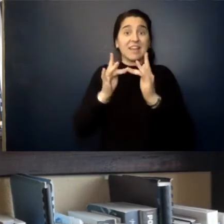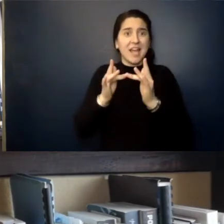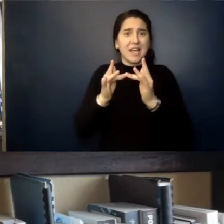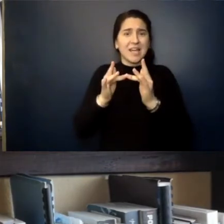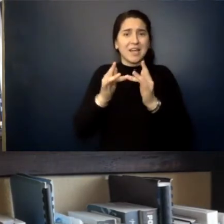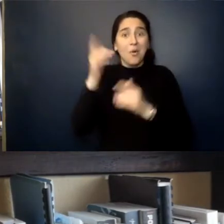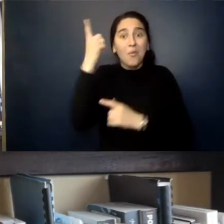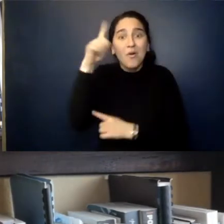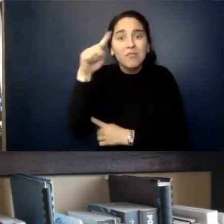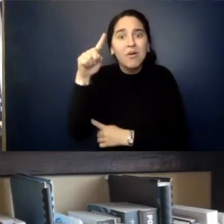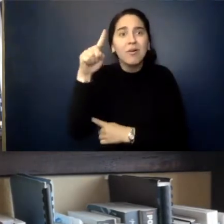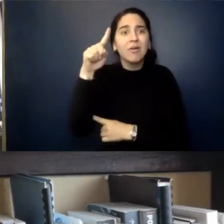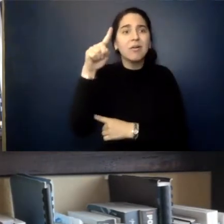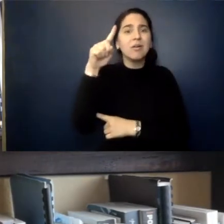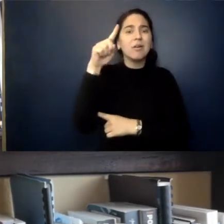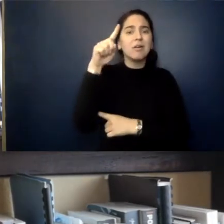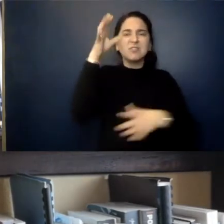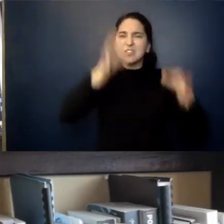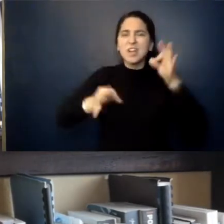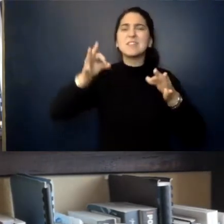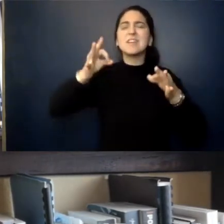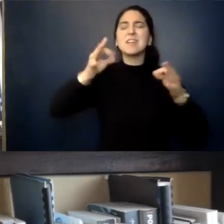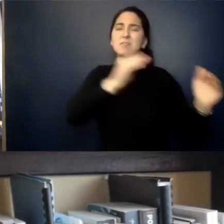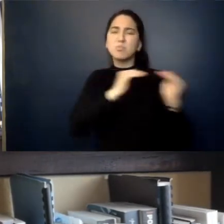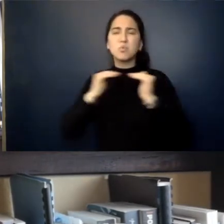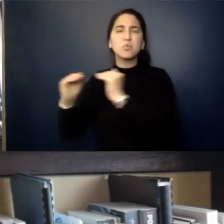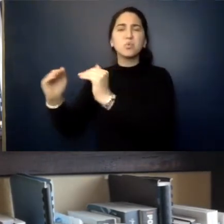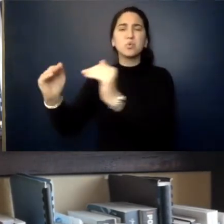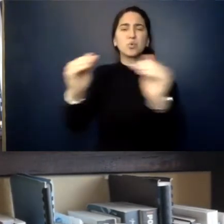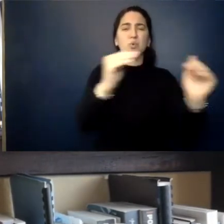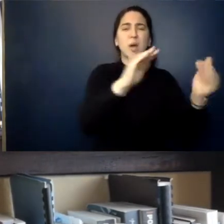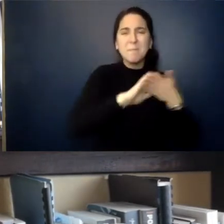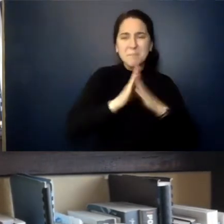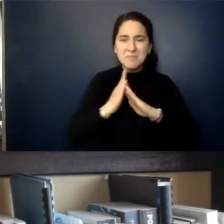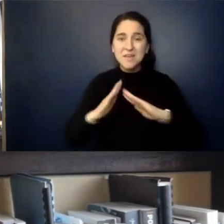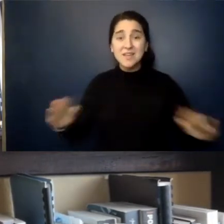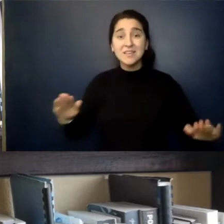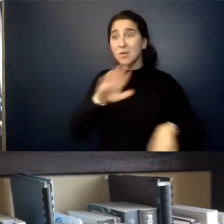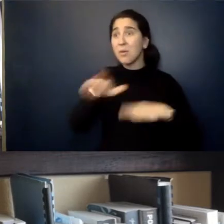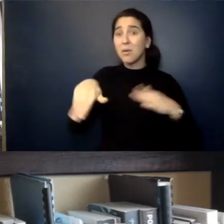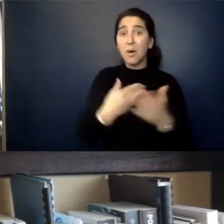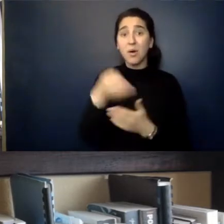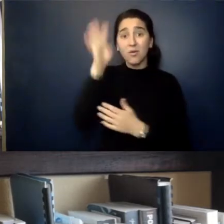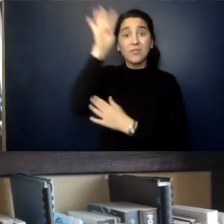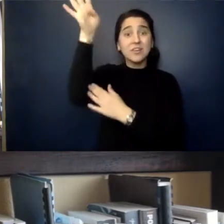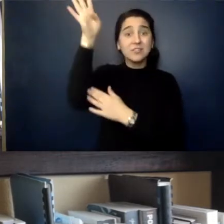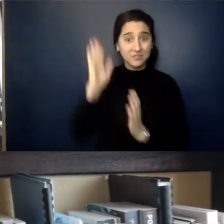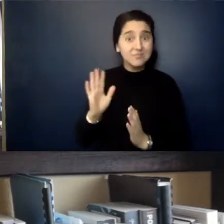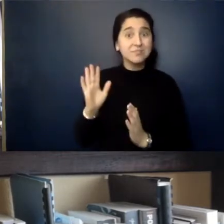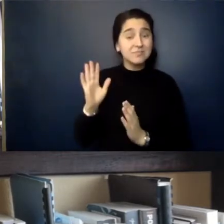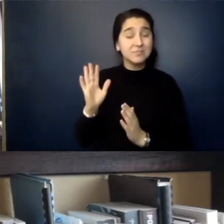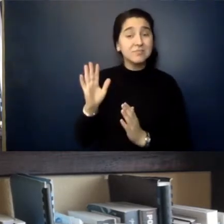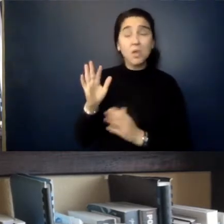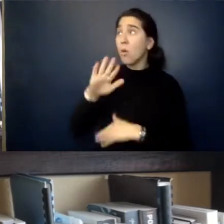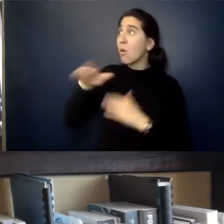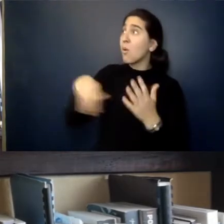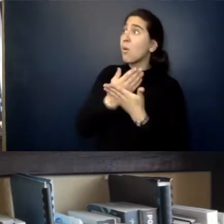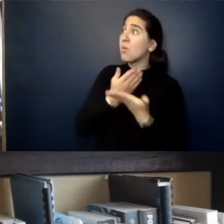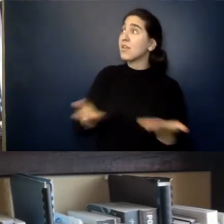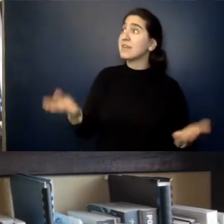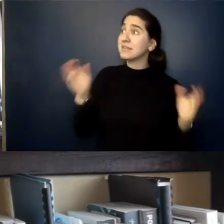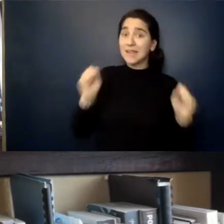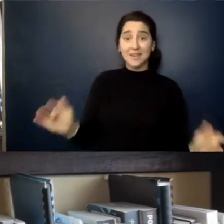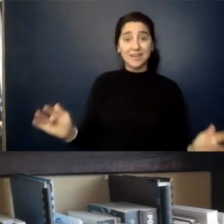in North America. And we hope that you could help us to create a